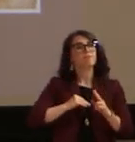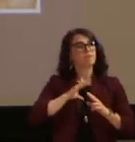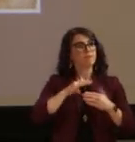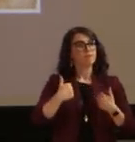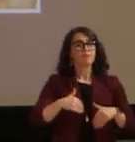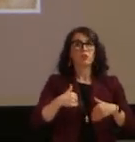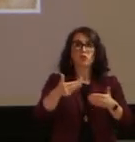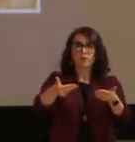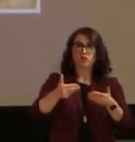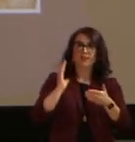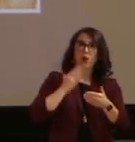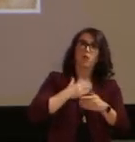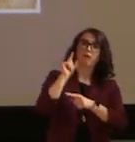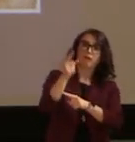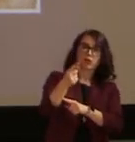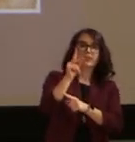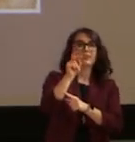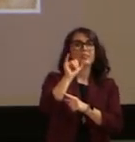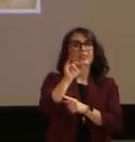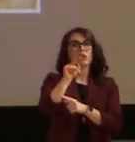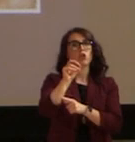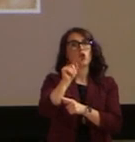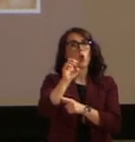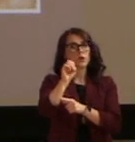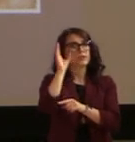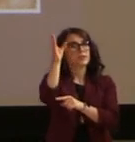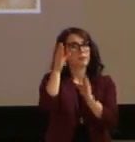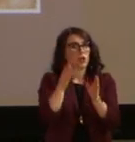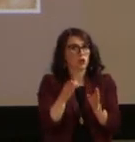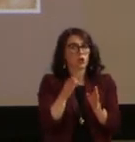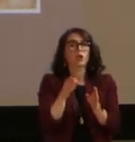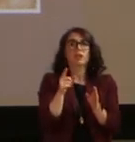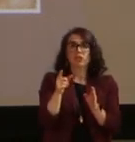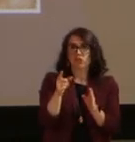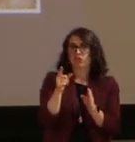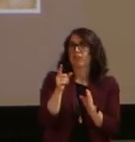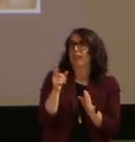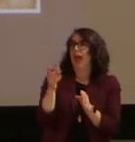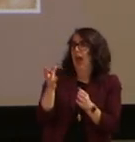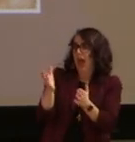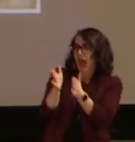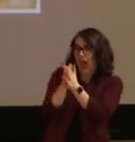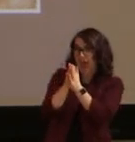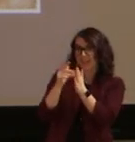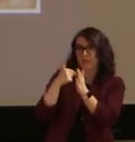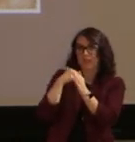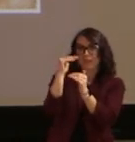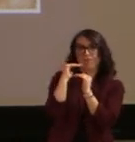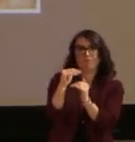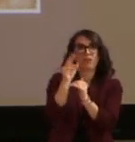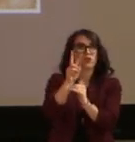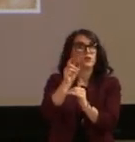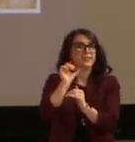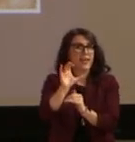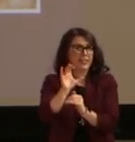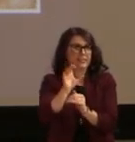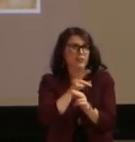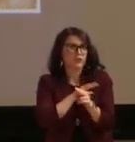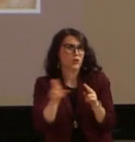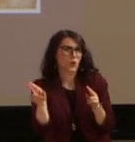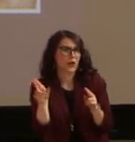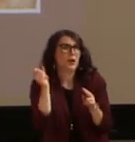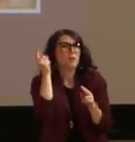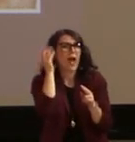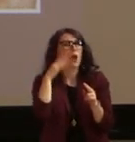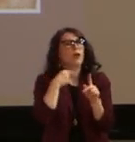first keynote speaker, and although very modest and asking me to keep it short to two sentences, a woman after my own heart, I'm going to veer